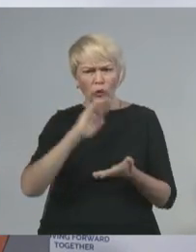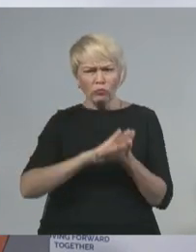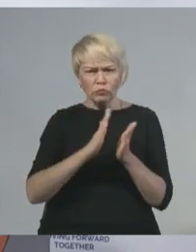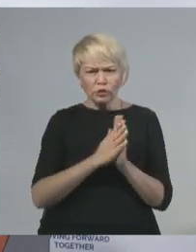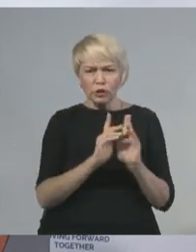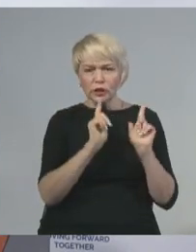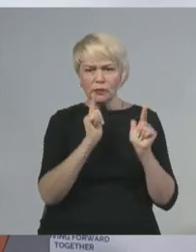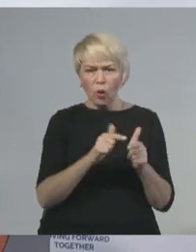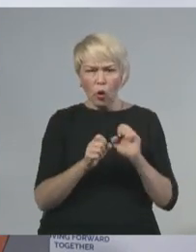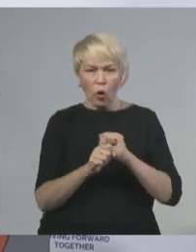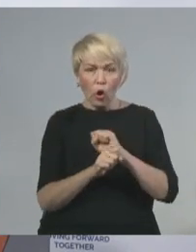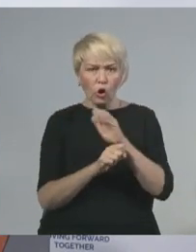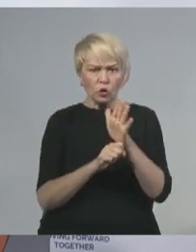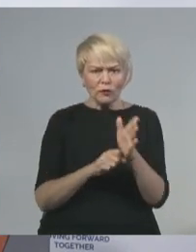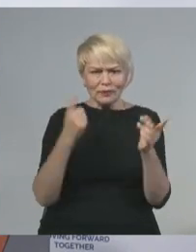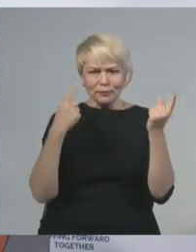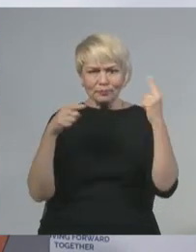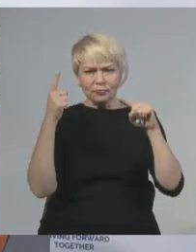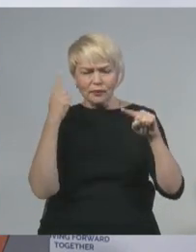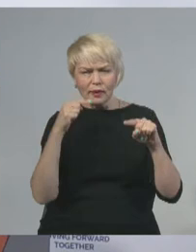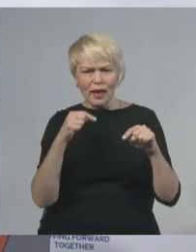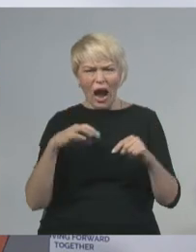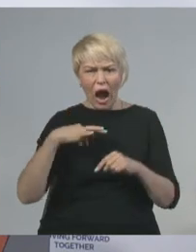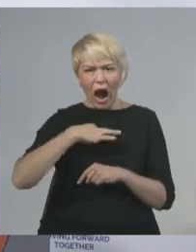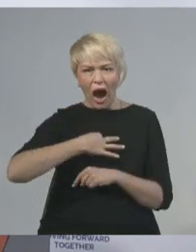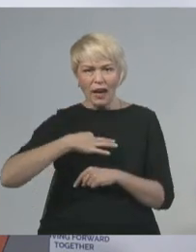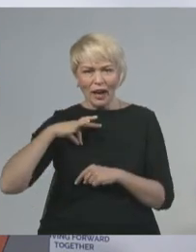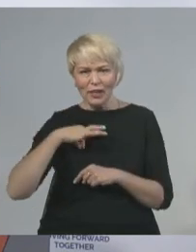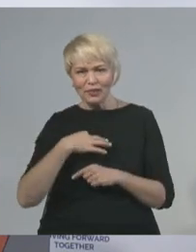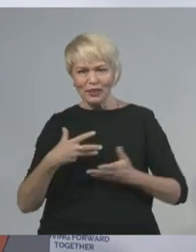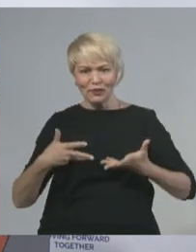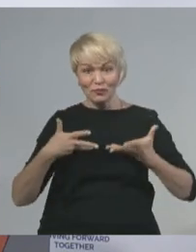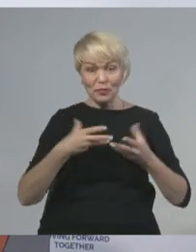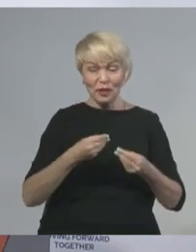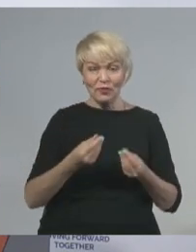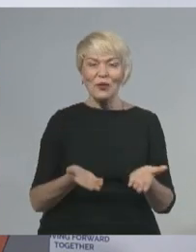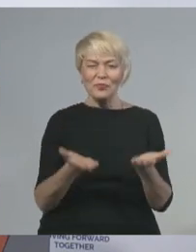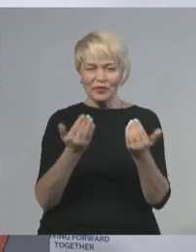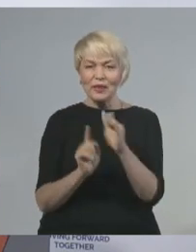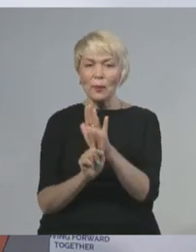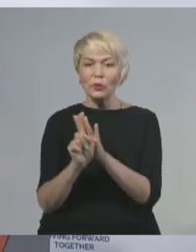a certain goal let me ask with adela adella what do you think